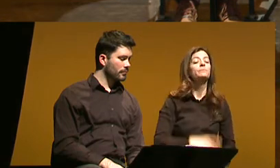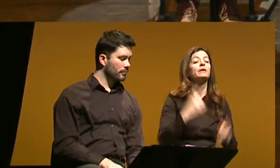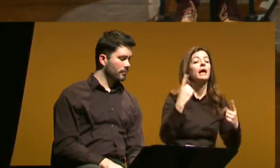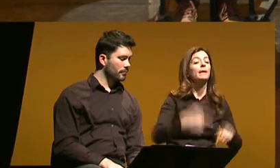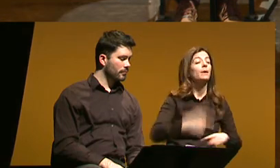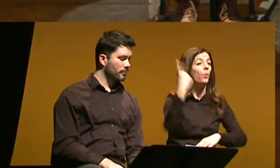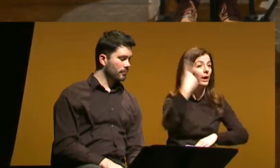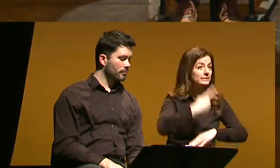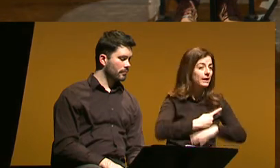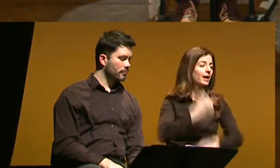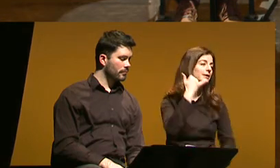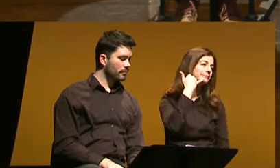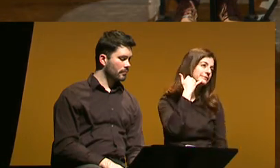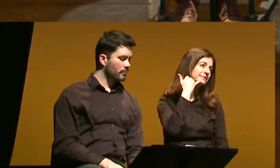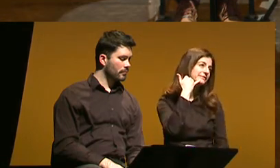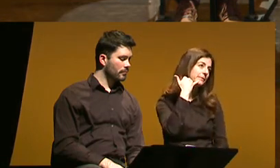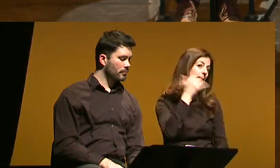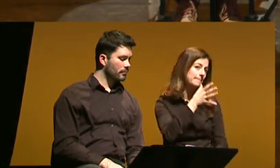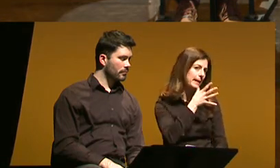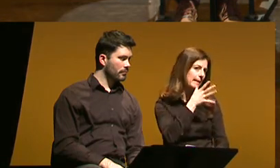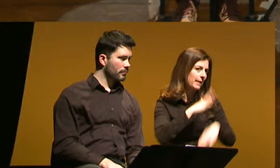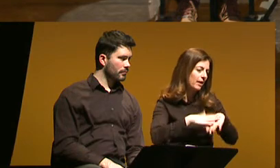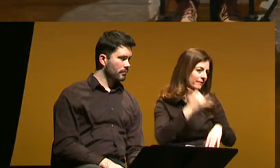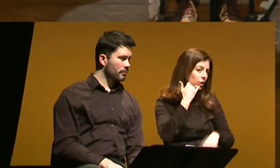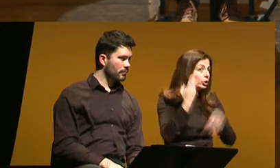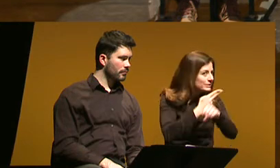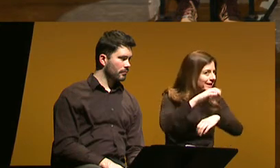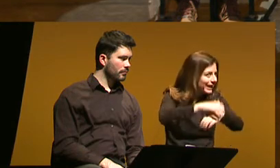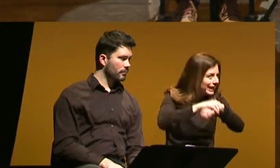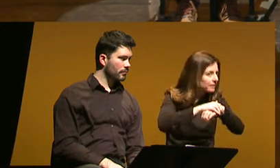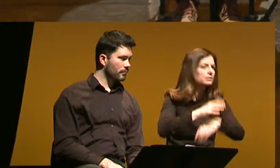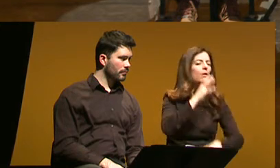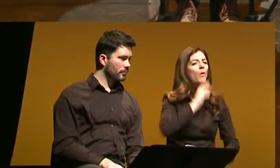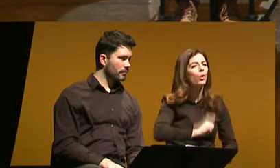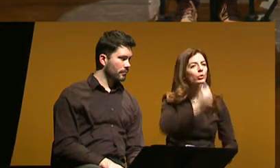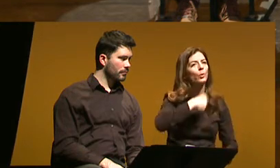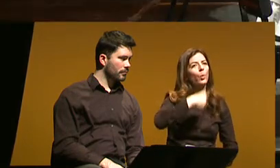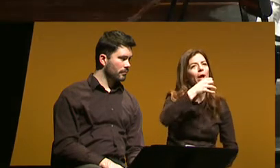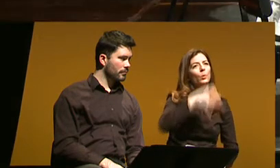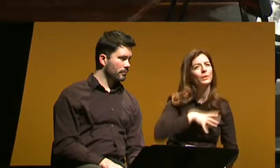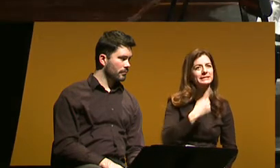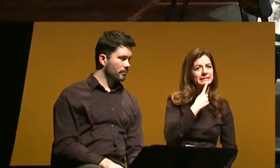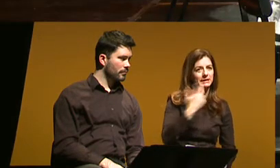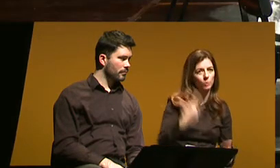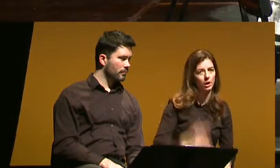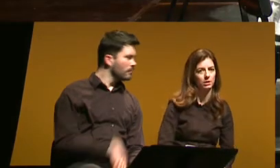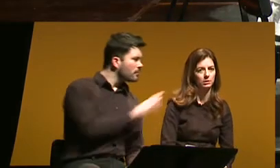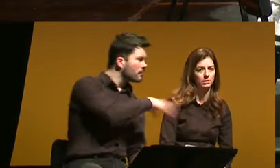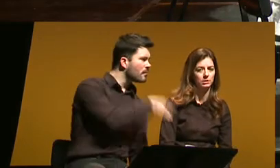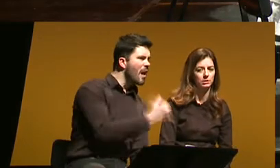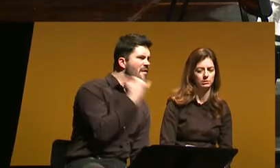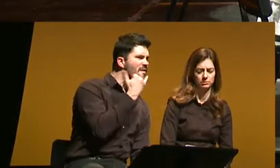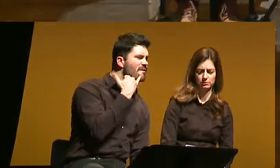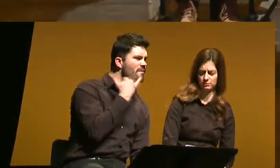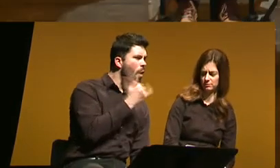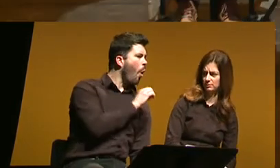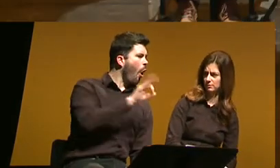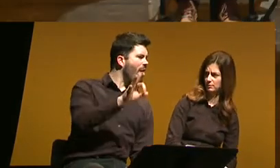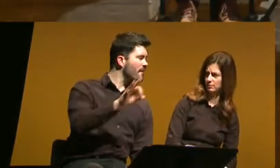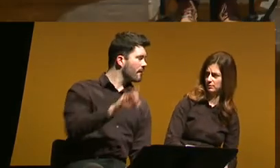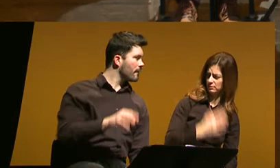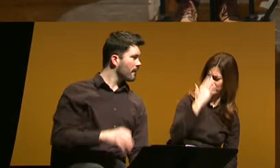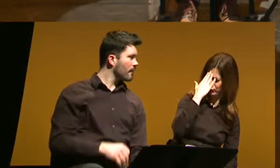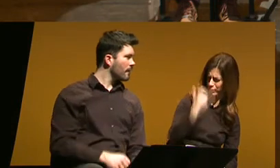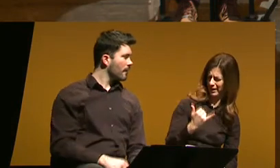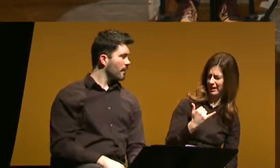my mom on the phone in English, and an old white lady sees me, and she says, You need to come off of your cell phone. And I'm like, Why? And